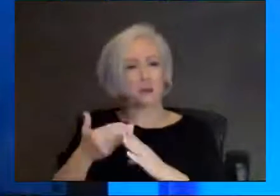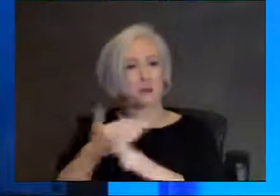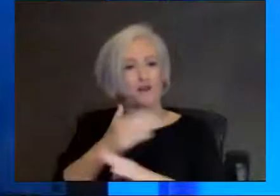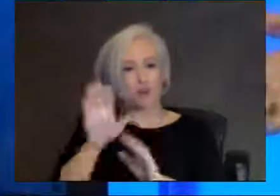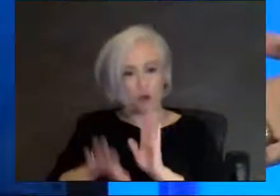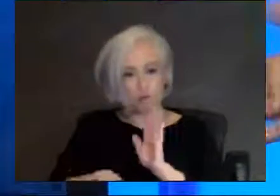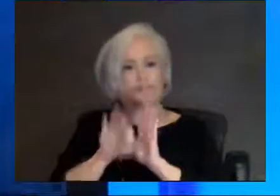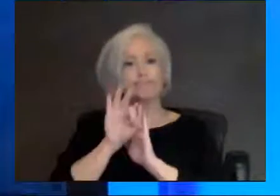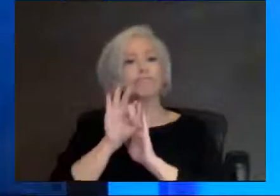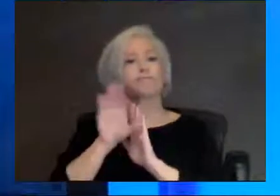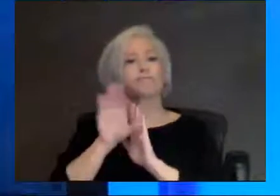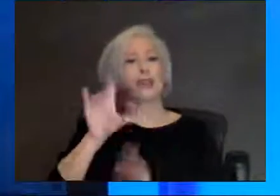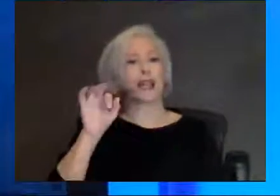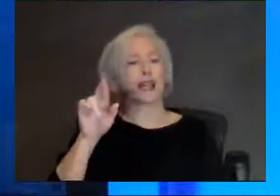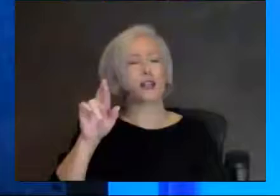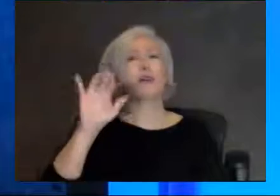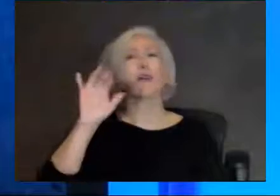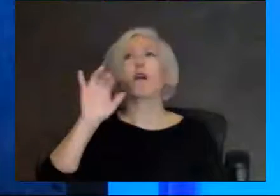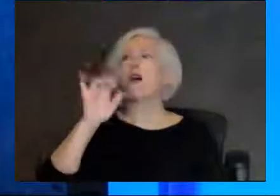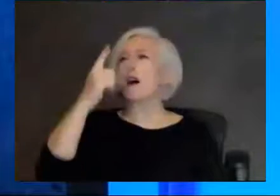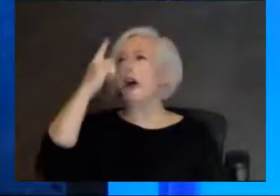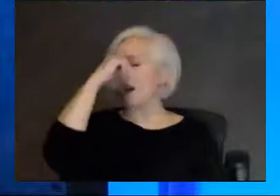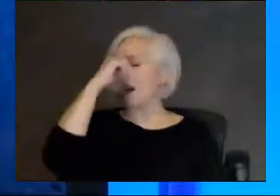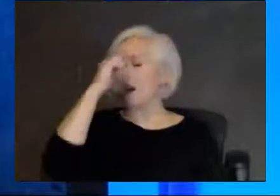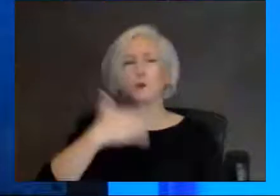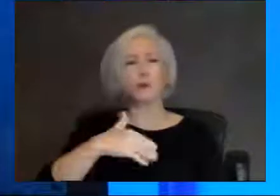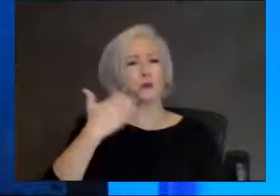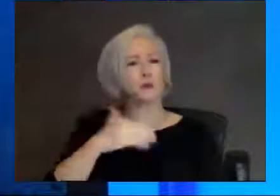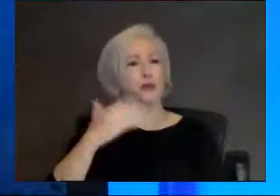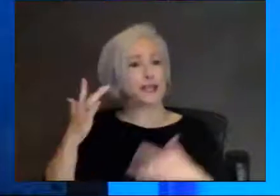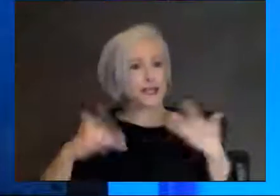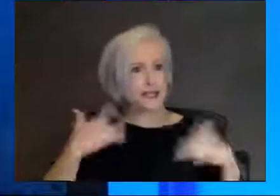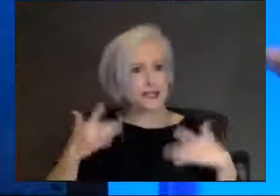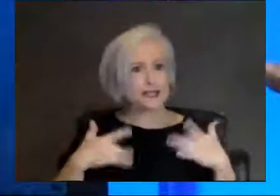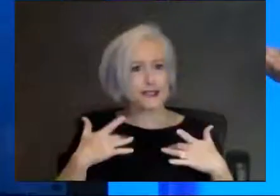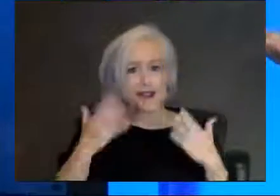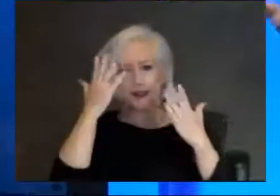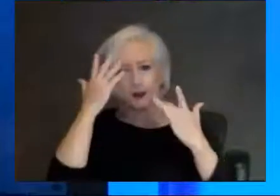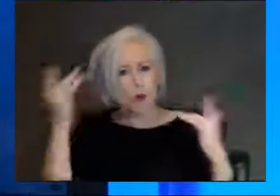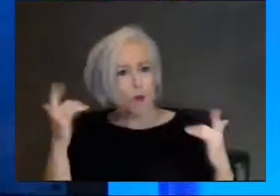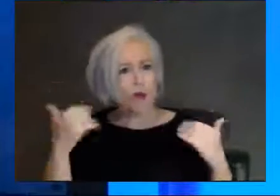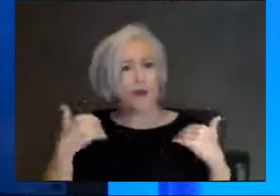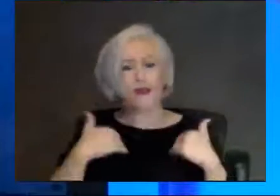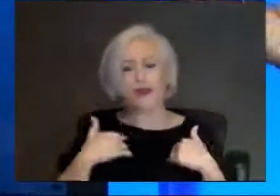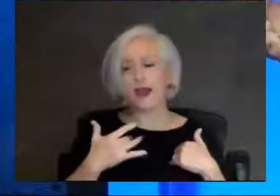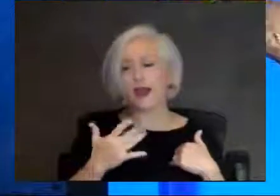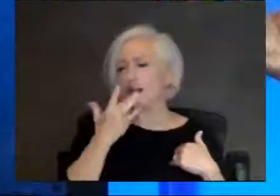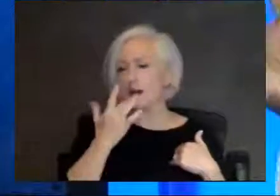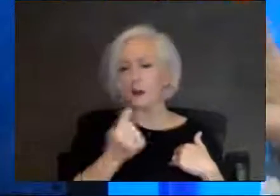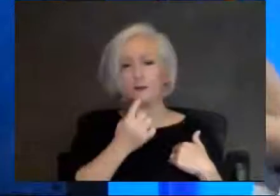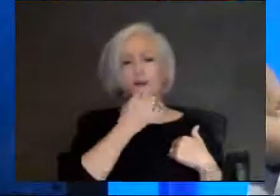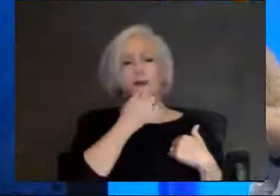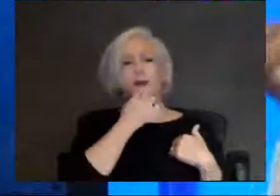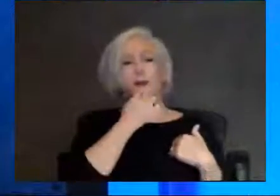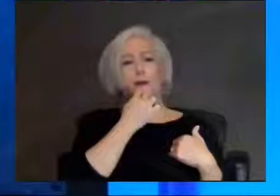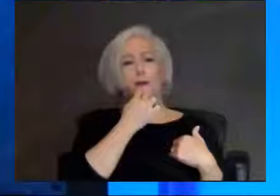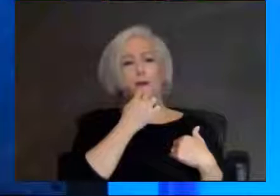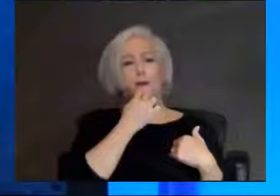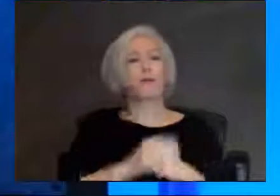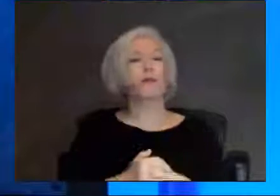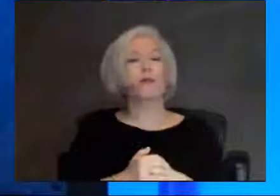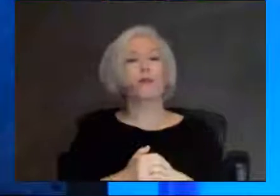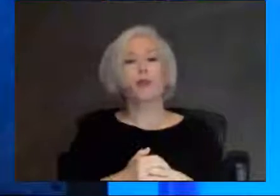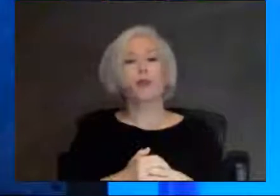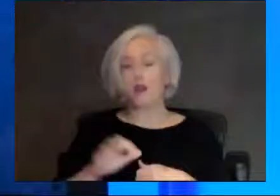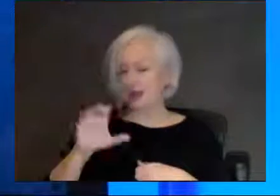I thought this is exciting. Why everybody is having a bitter taste in the mouth? Because cancer is growing in colon, and why